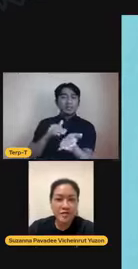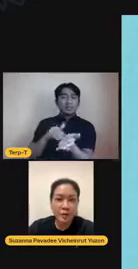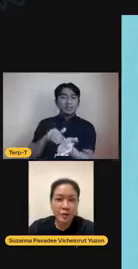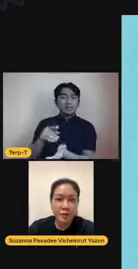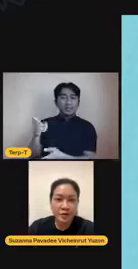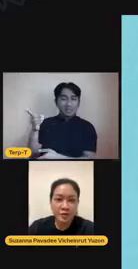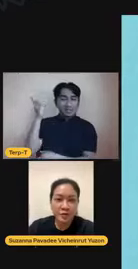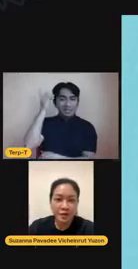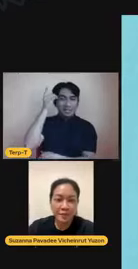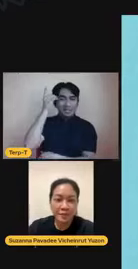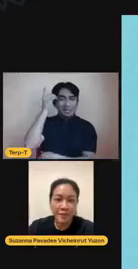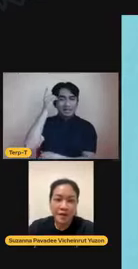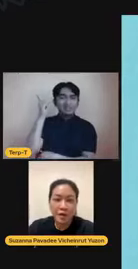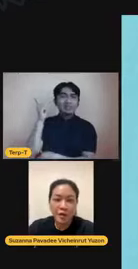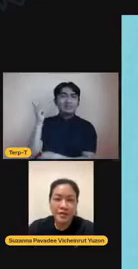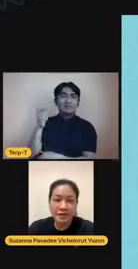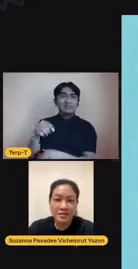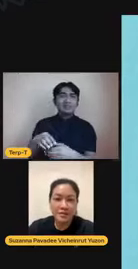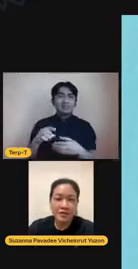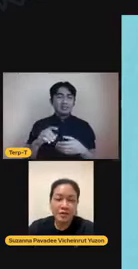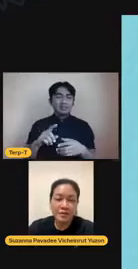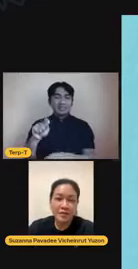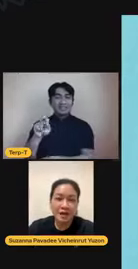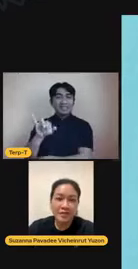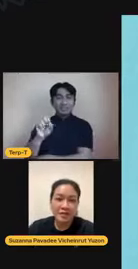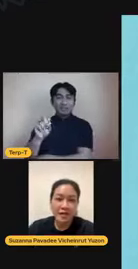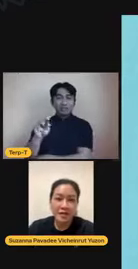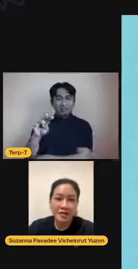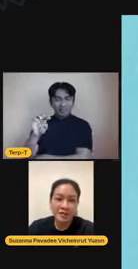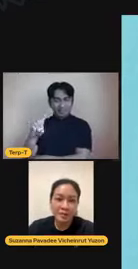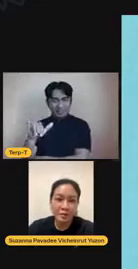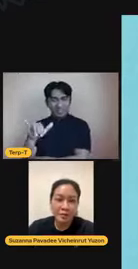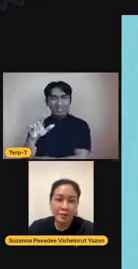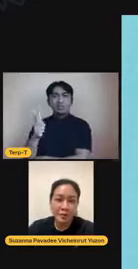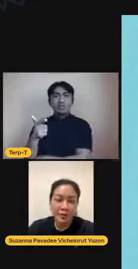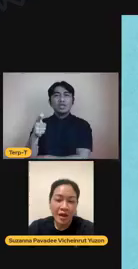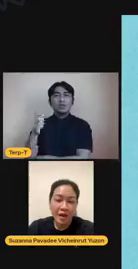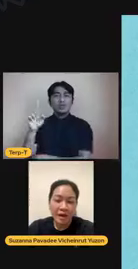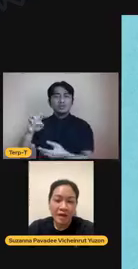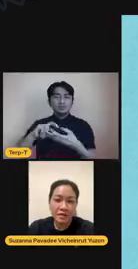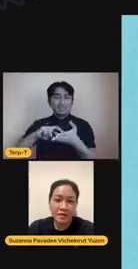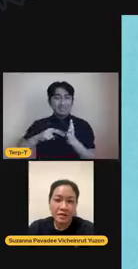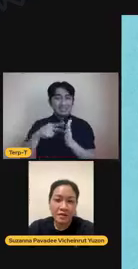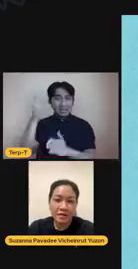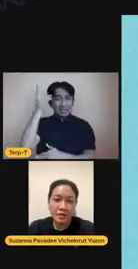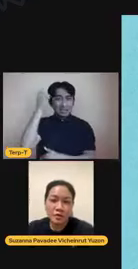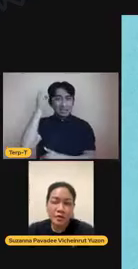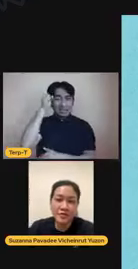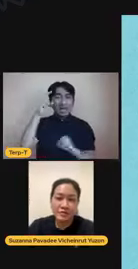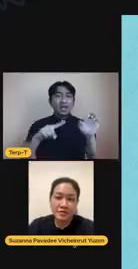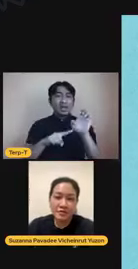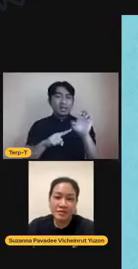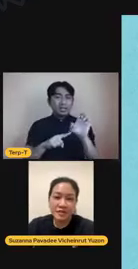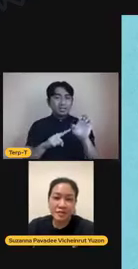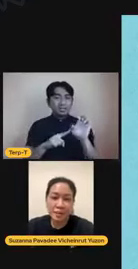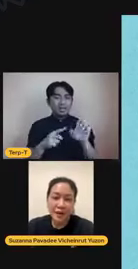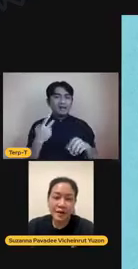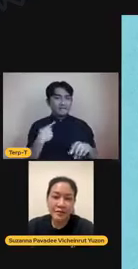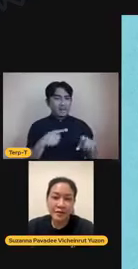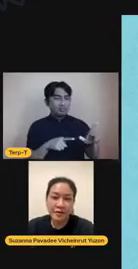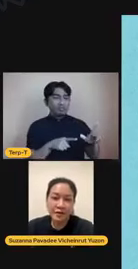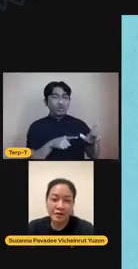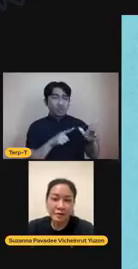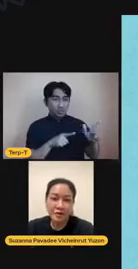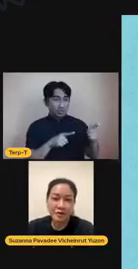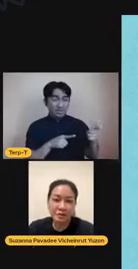of trisomy 21 or Down syndrome is having the extra chromosome on the 21st